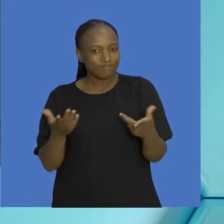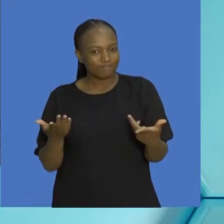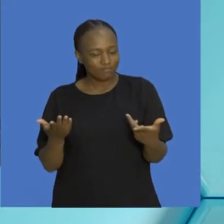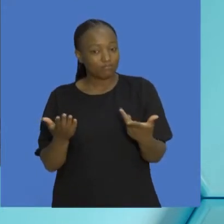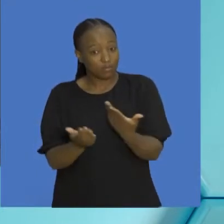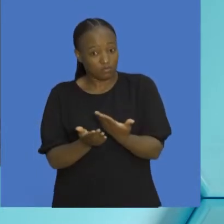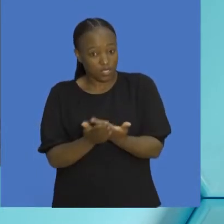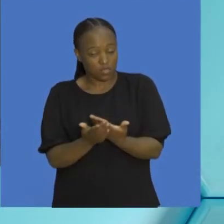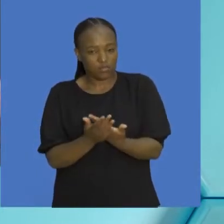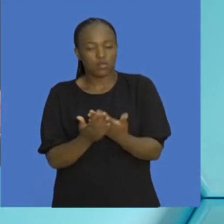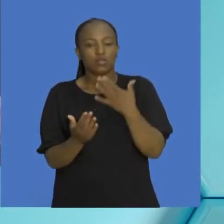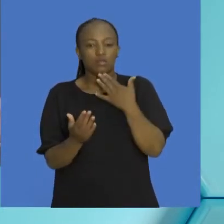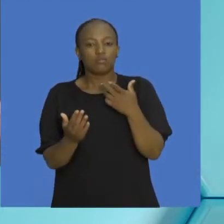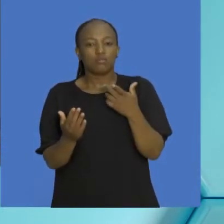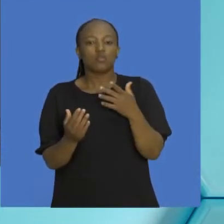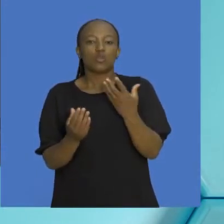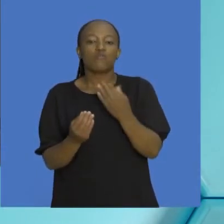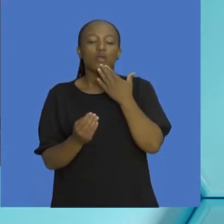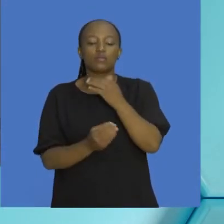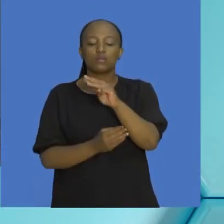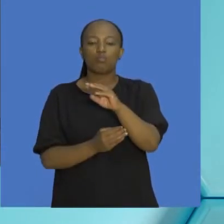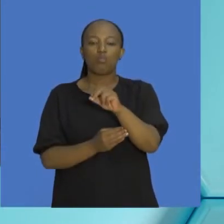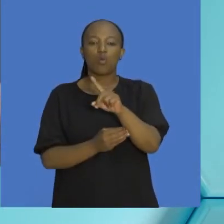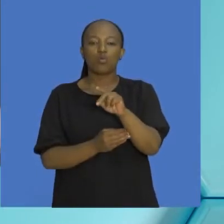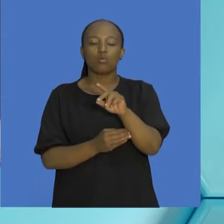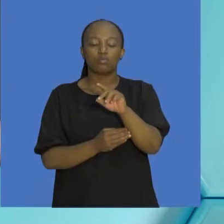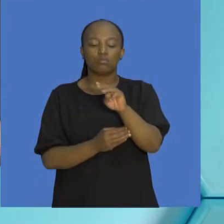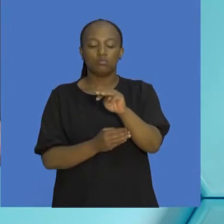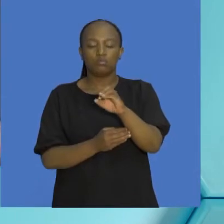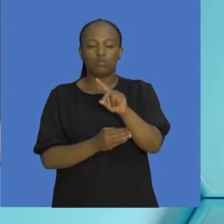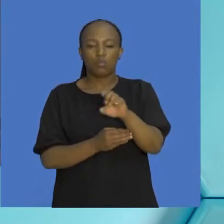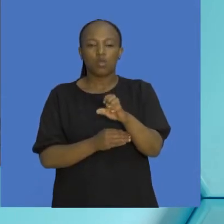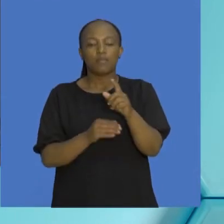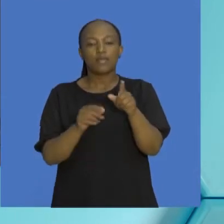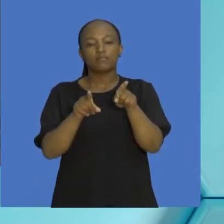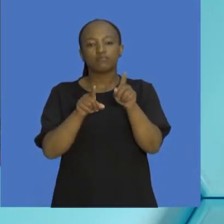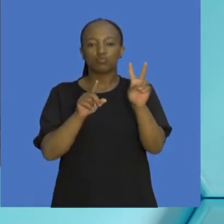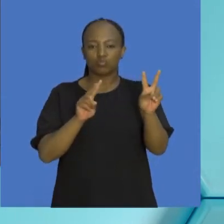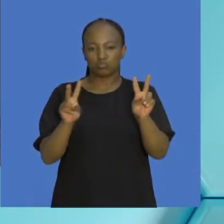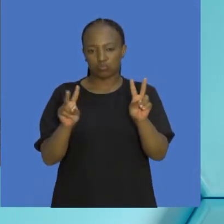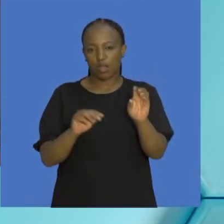together? Okay, it's possible. Then you can have the two mode. Okay.